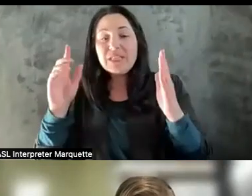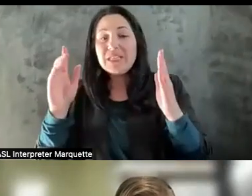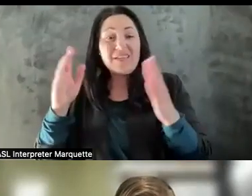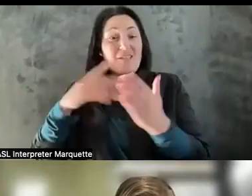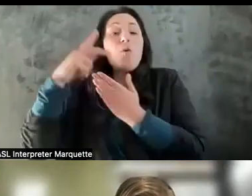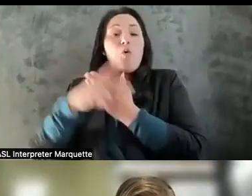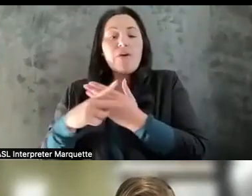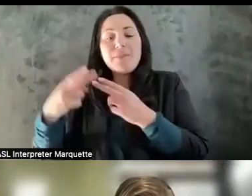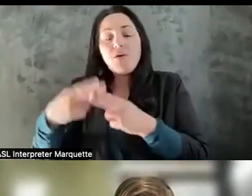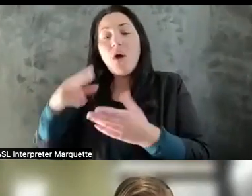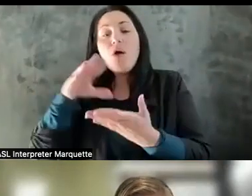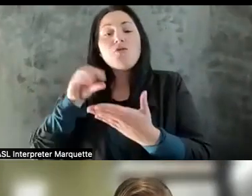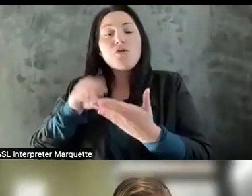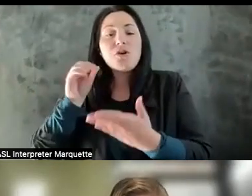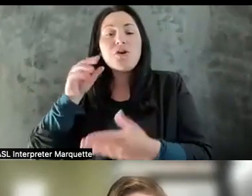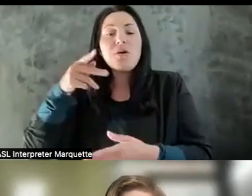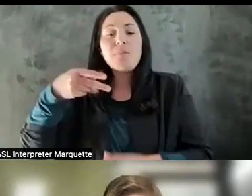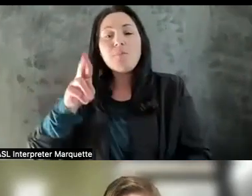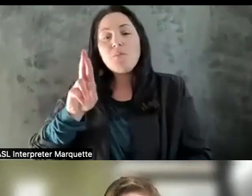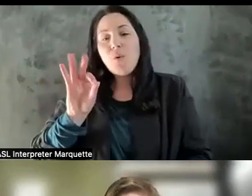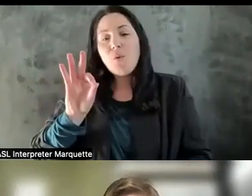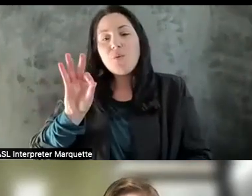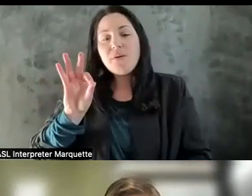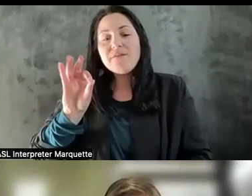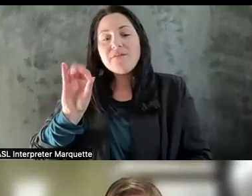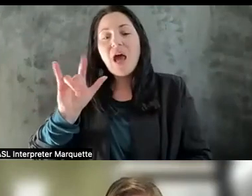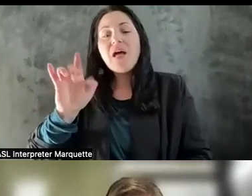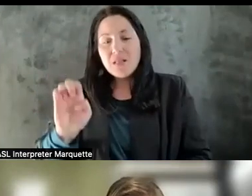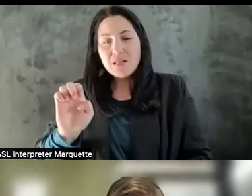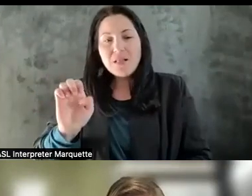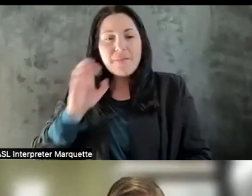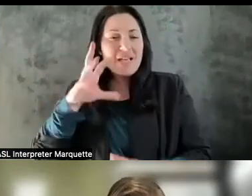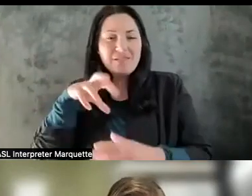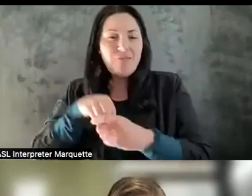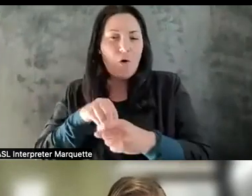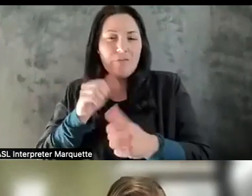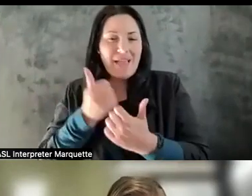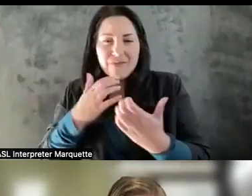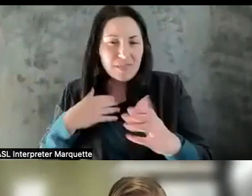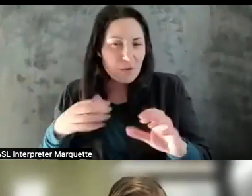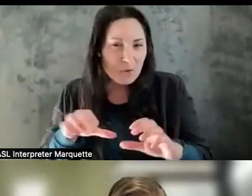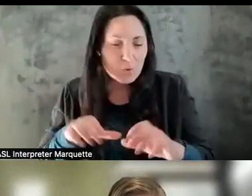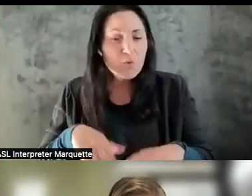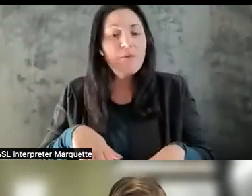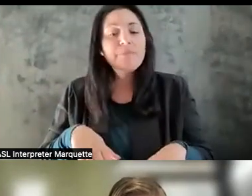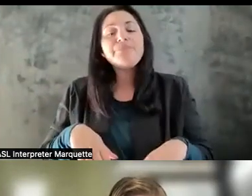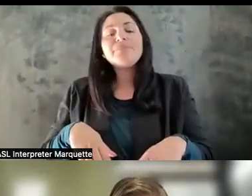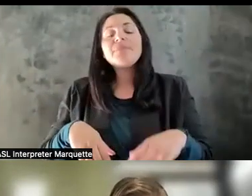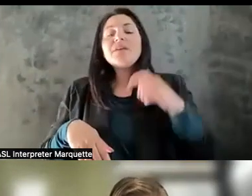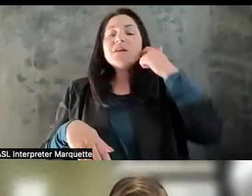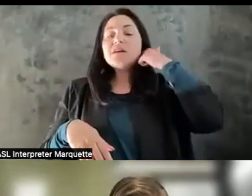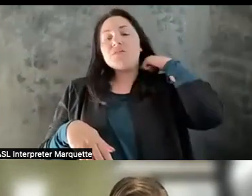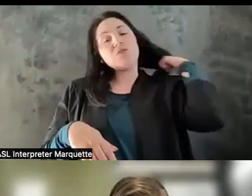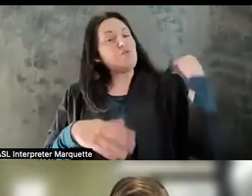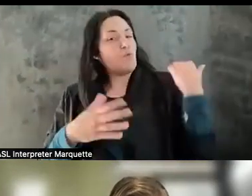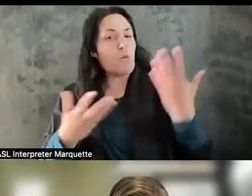program, which is called our learner profile. And our learner profile is embedded in everything that we do in terms of the attributes we are teaching